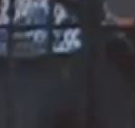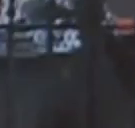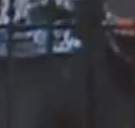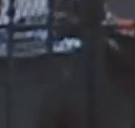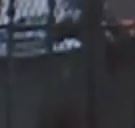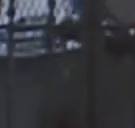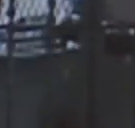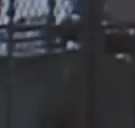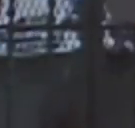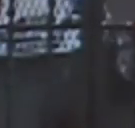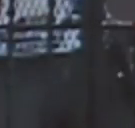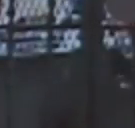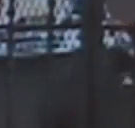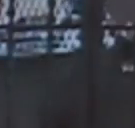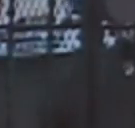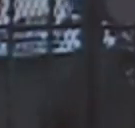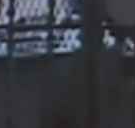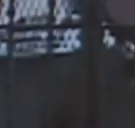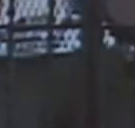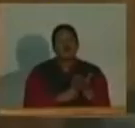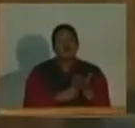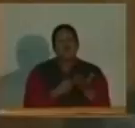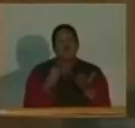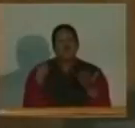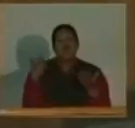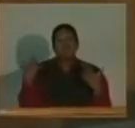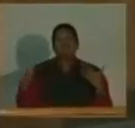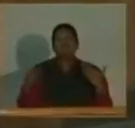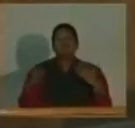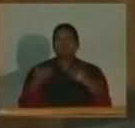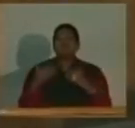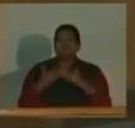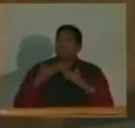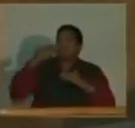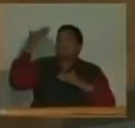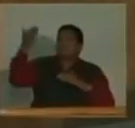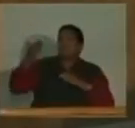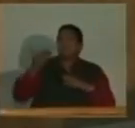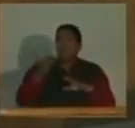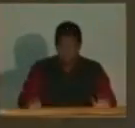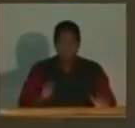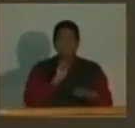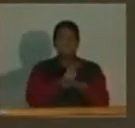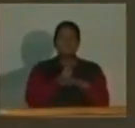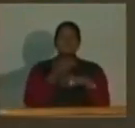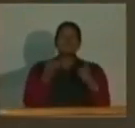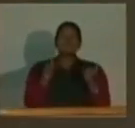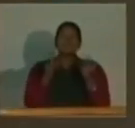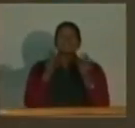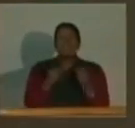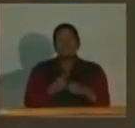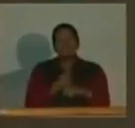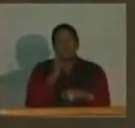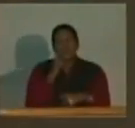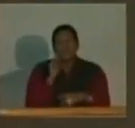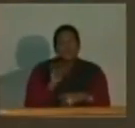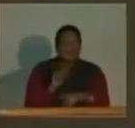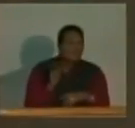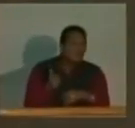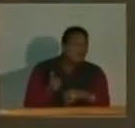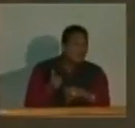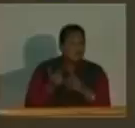to complete their sentences at the new facility. In Parliament on Tuesday, the opposition one by one demonstrated their